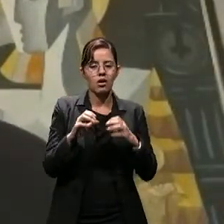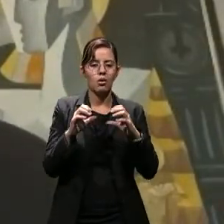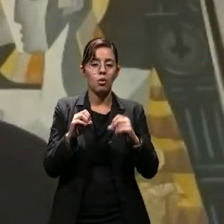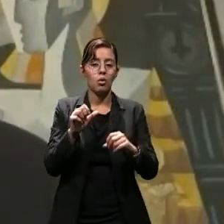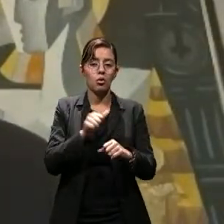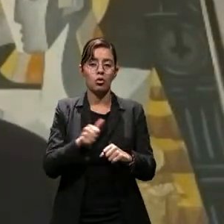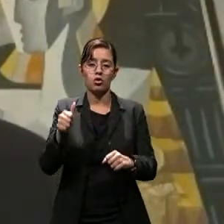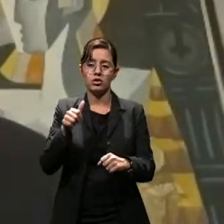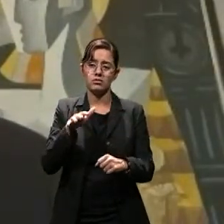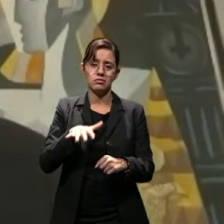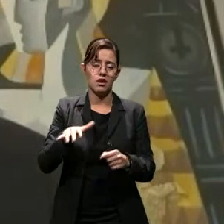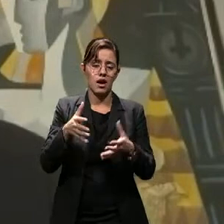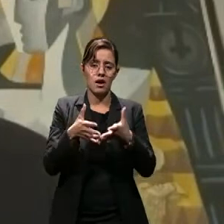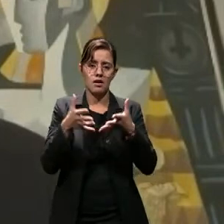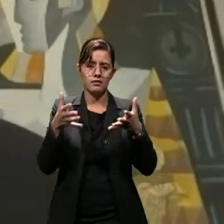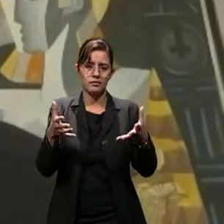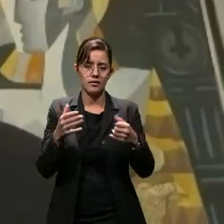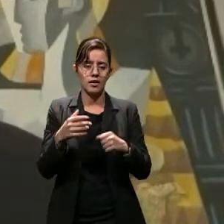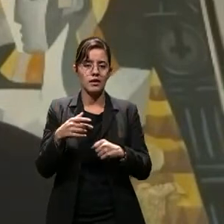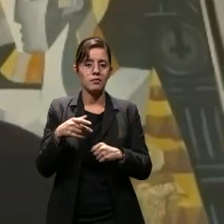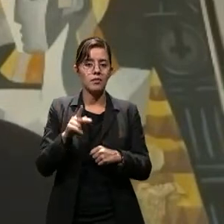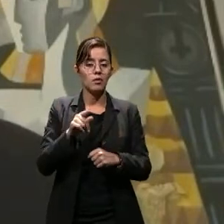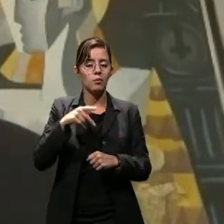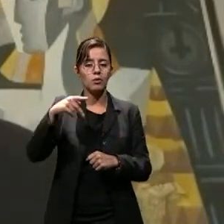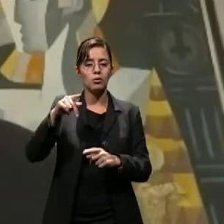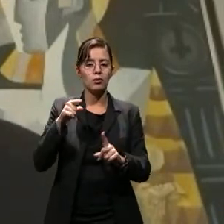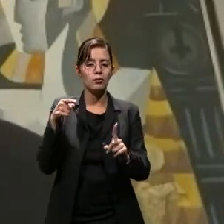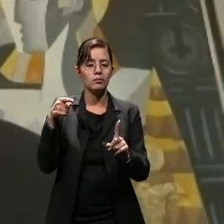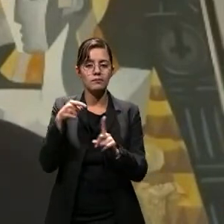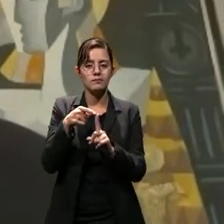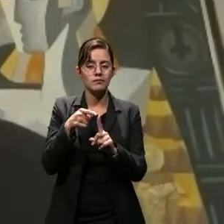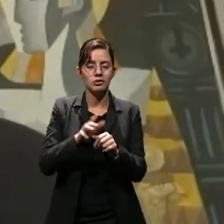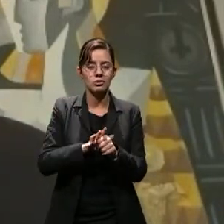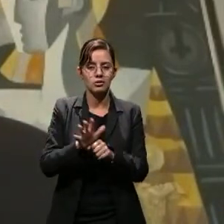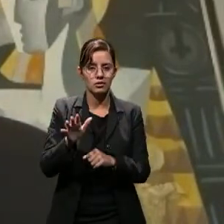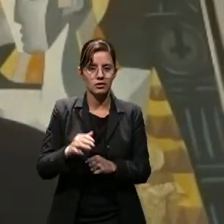levels. And these